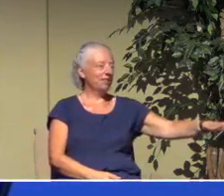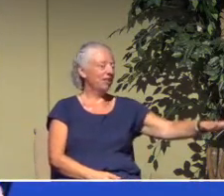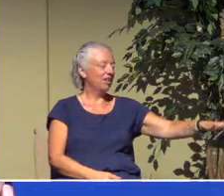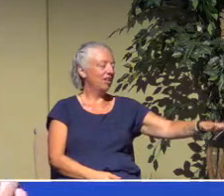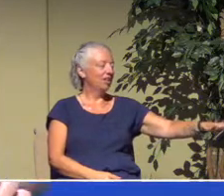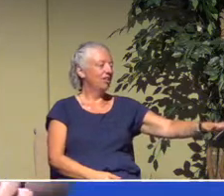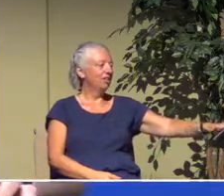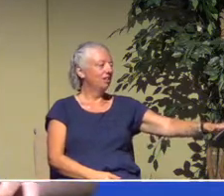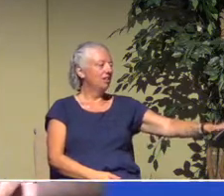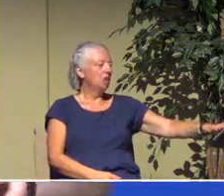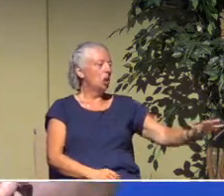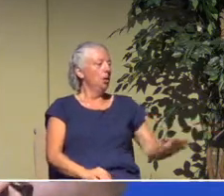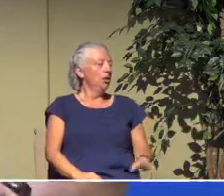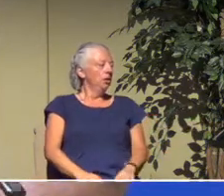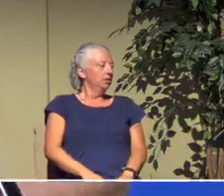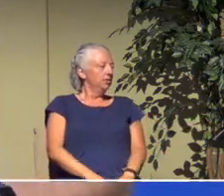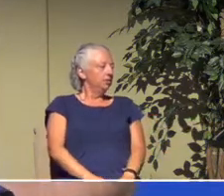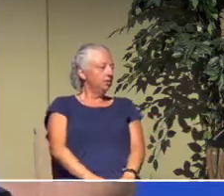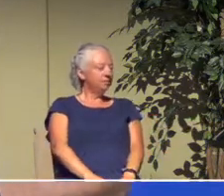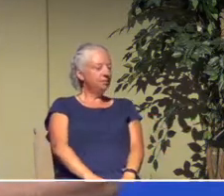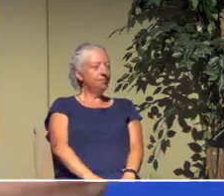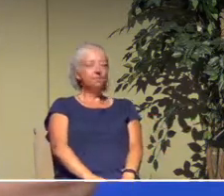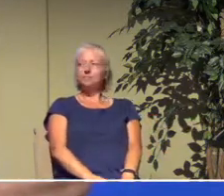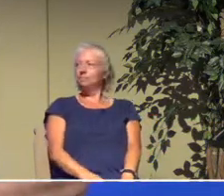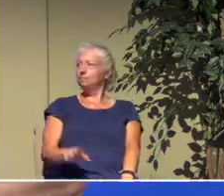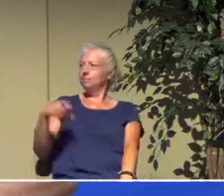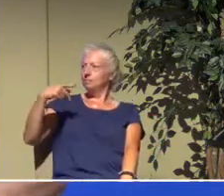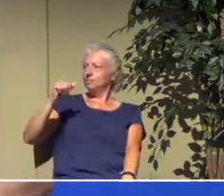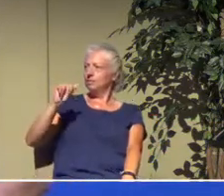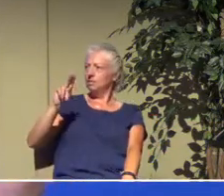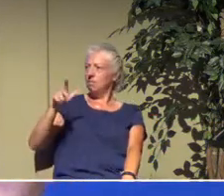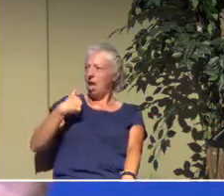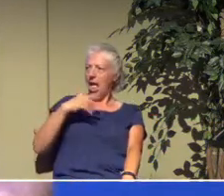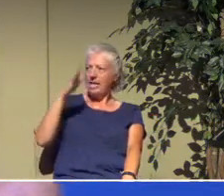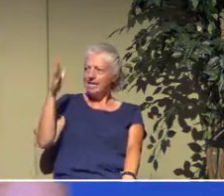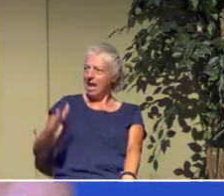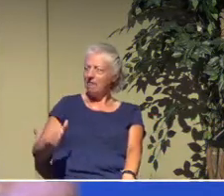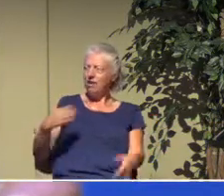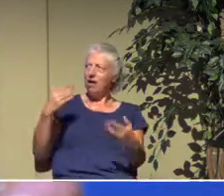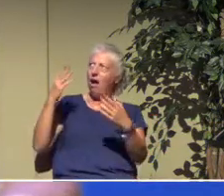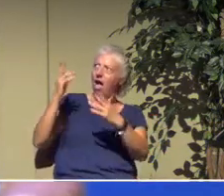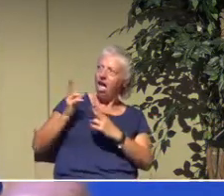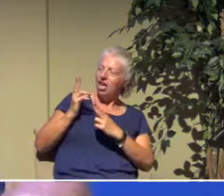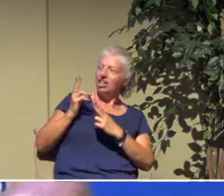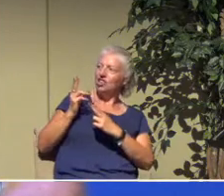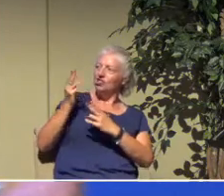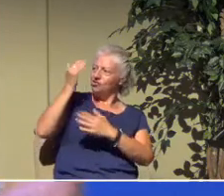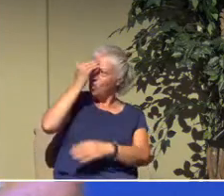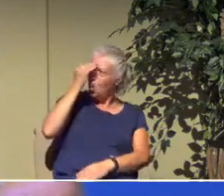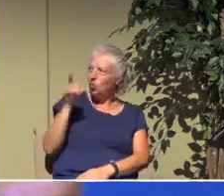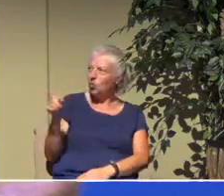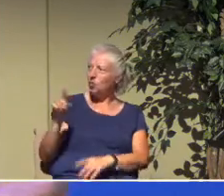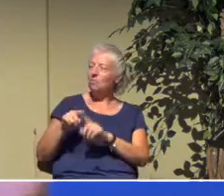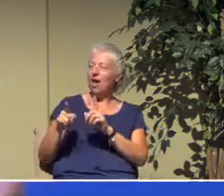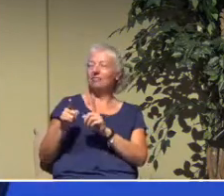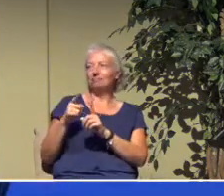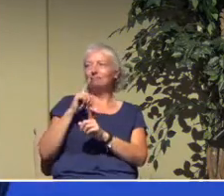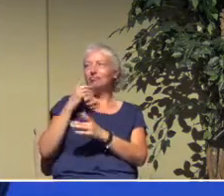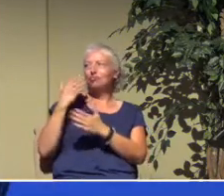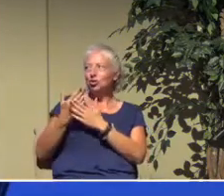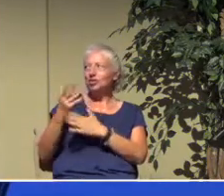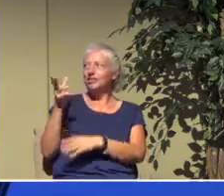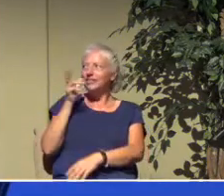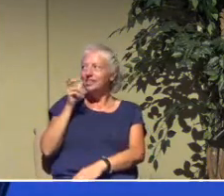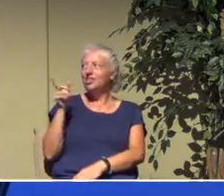I've never had the privilege of getting to know you, Paul, but it was just wonderful to hear you today. So we're going to